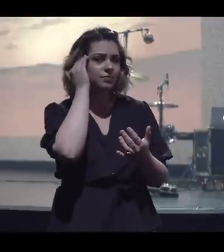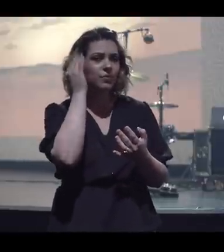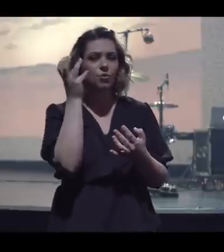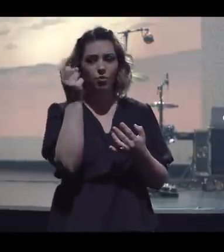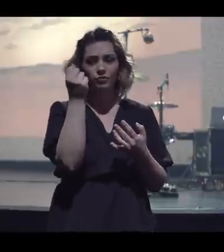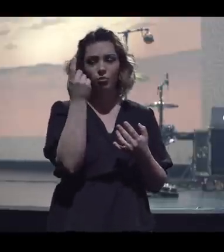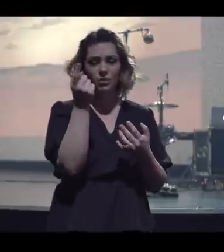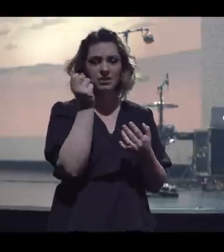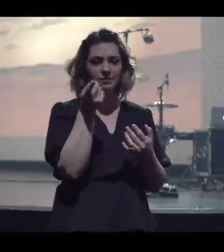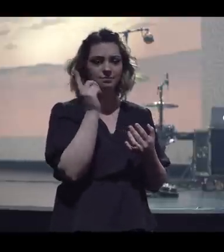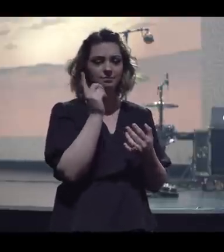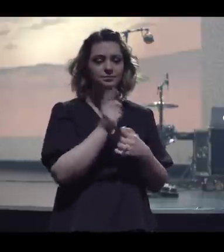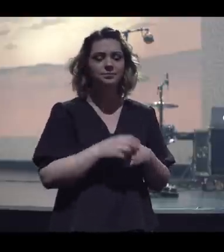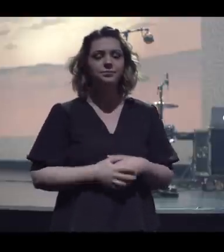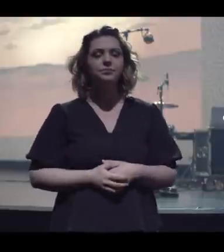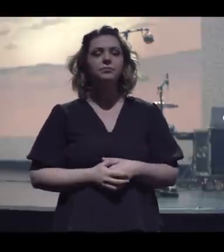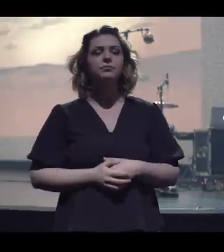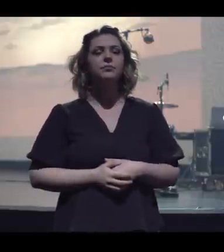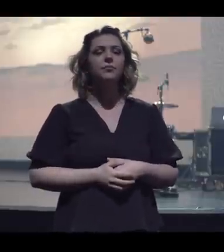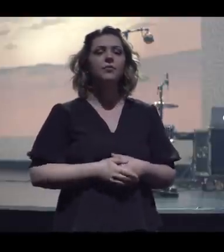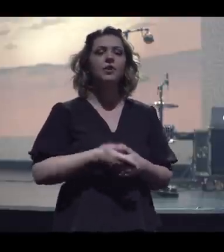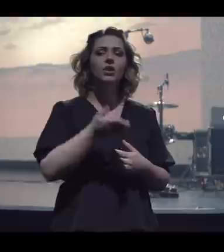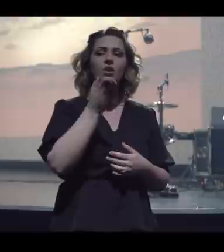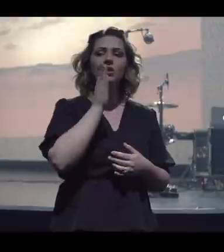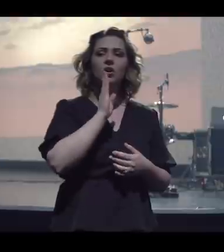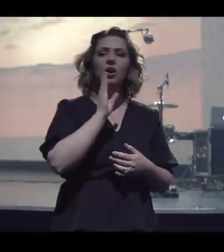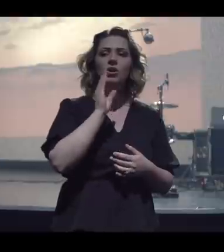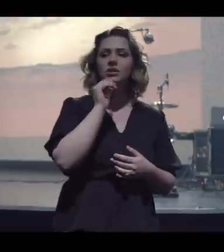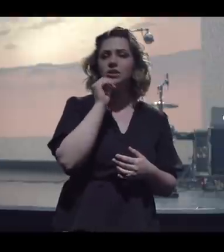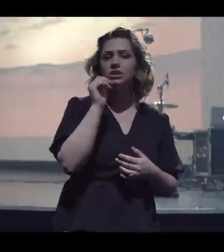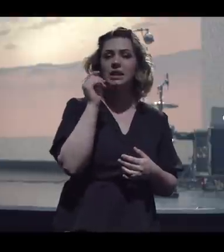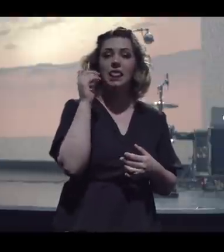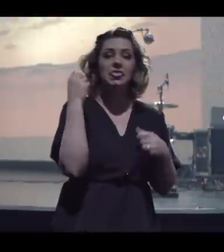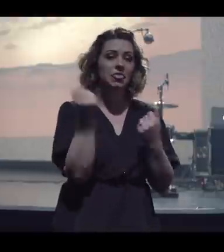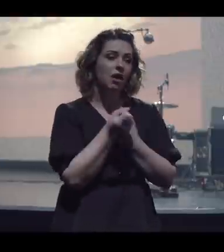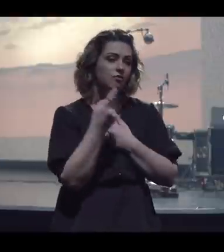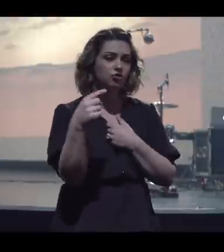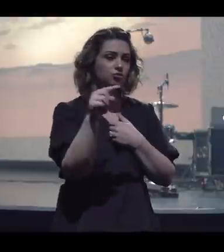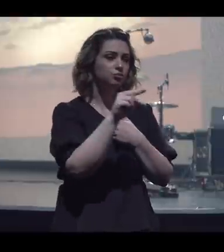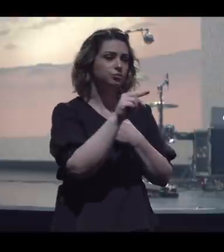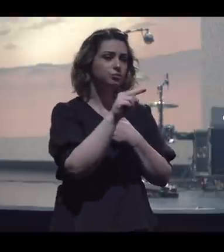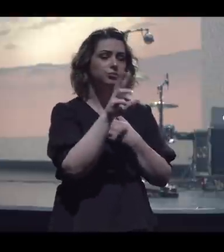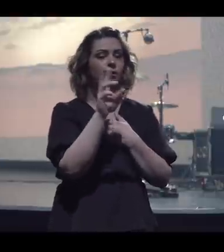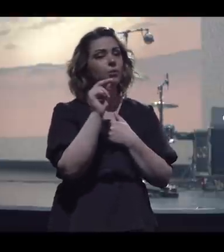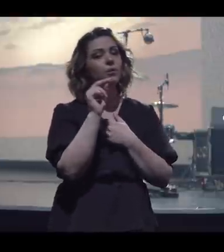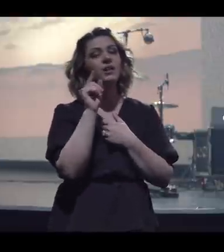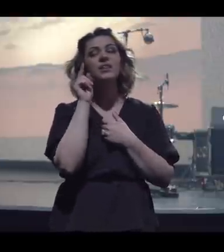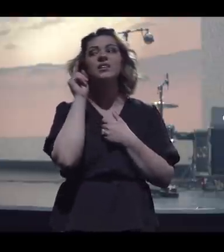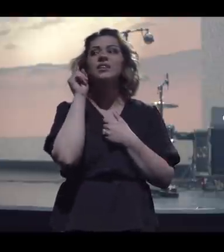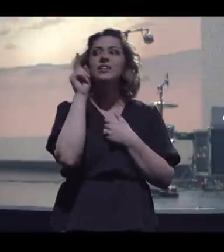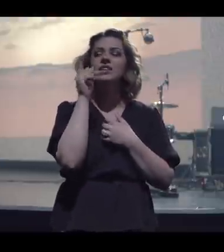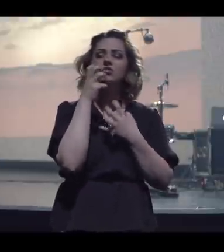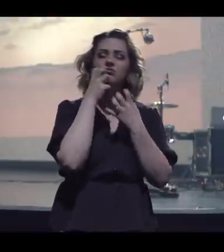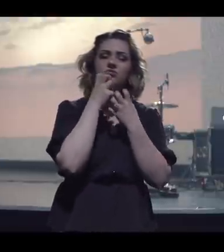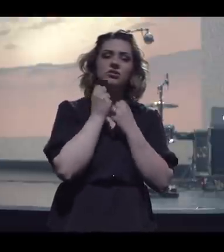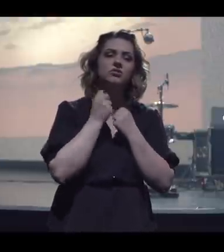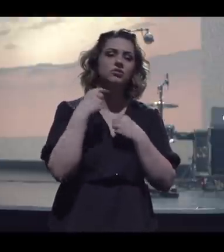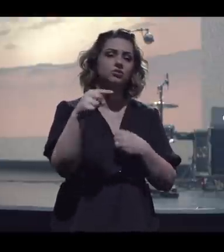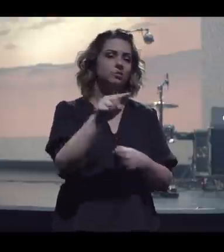second? God doesn't just love you. He really, really likes